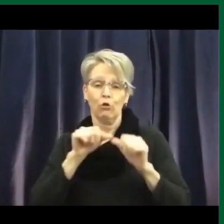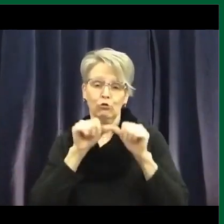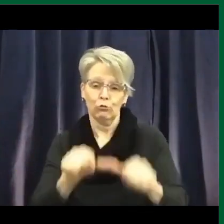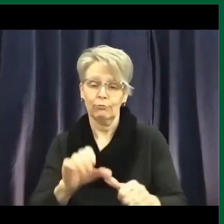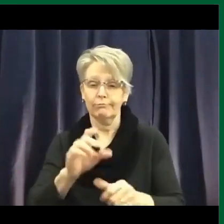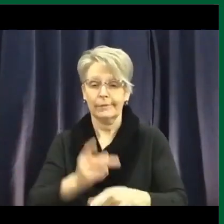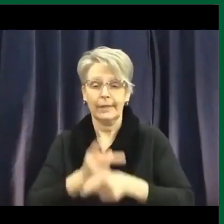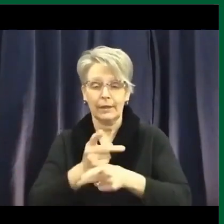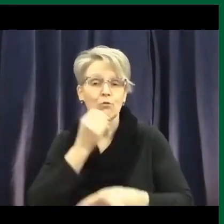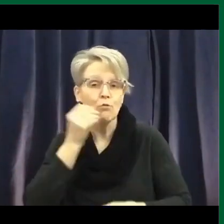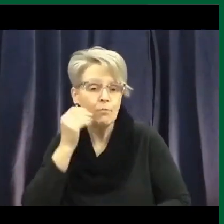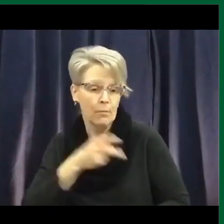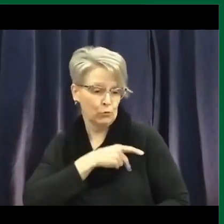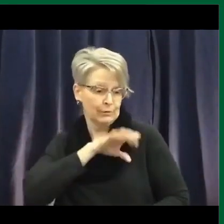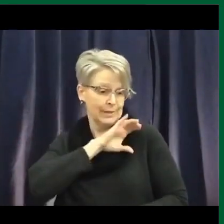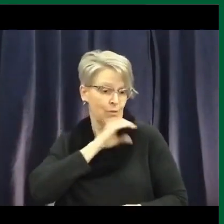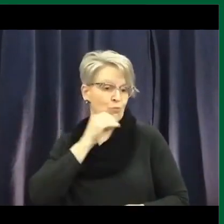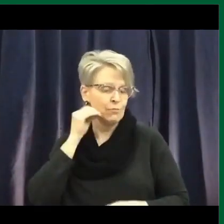in Saskatchewan. It's about